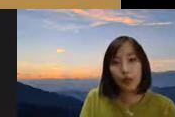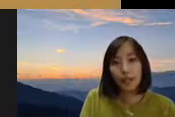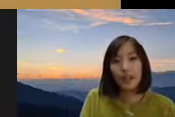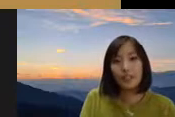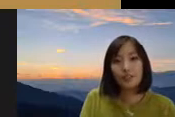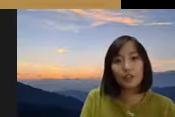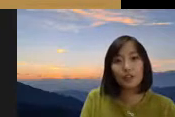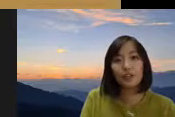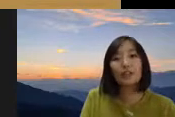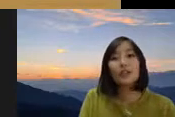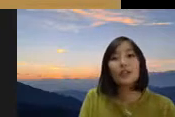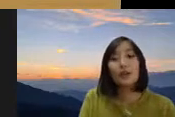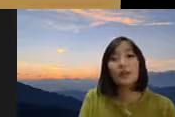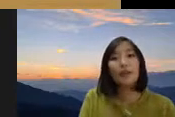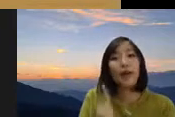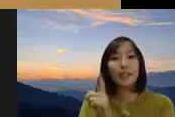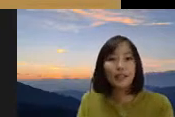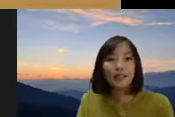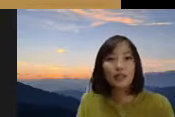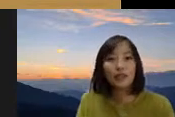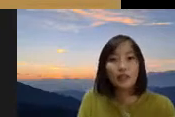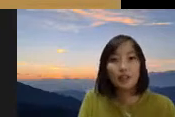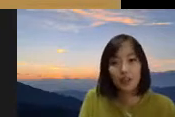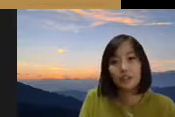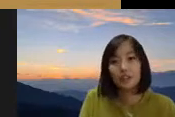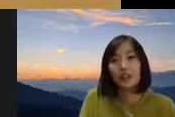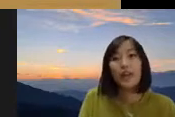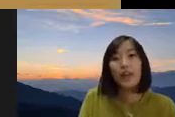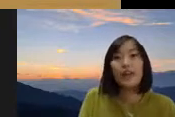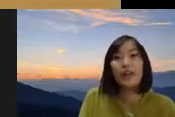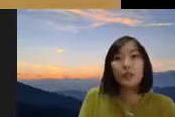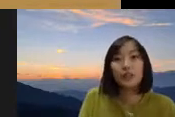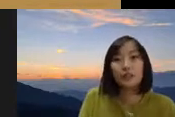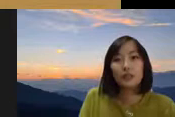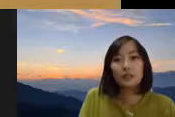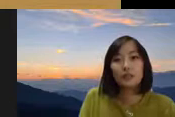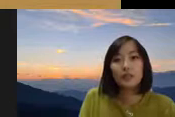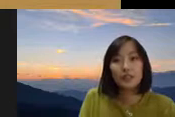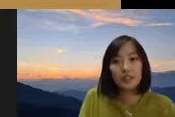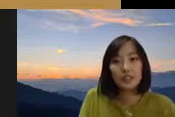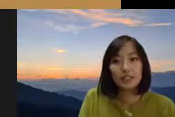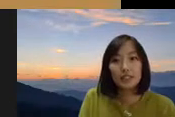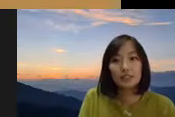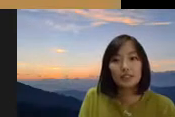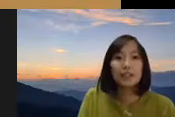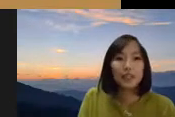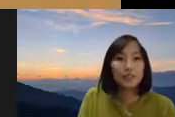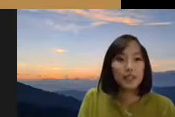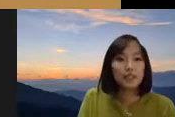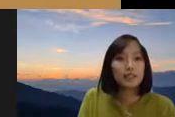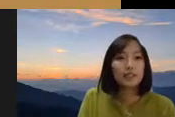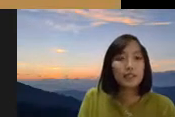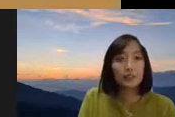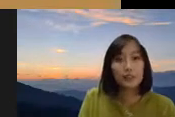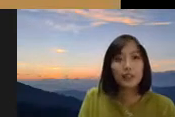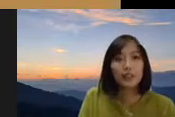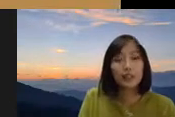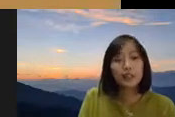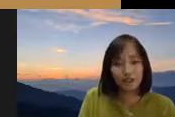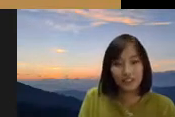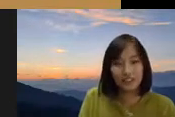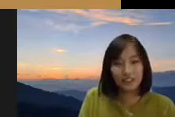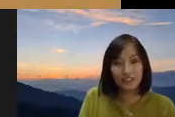on the top right-hand corner screen by clicking on the three dots and scrolling down to the CC icon that reads